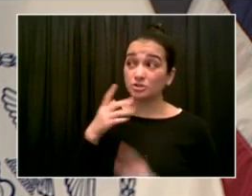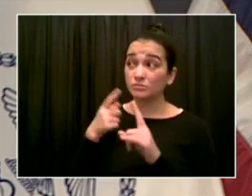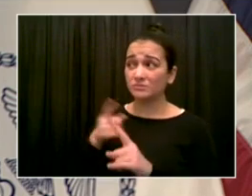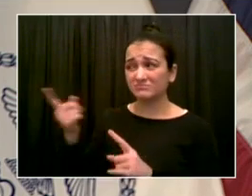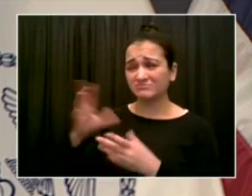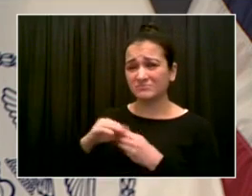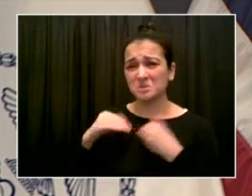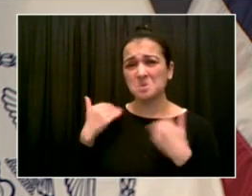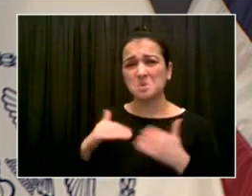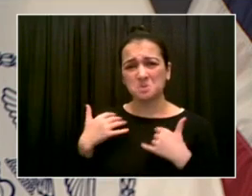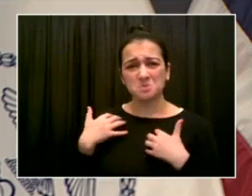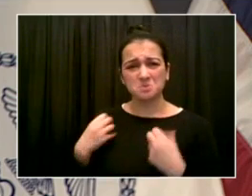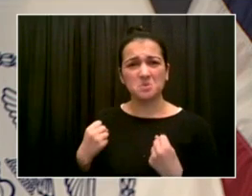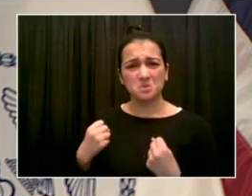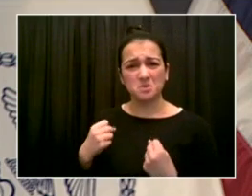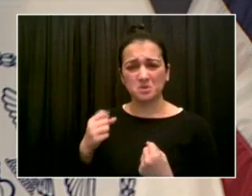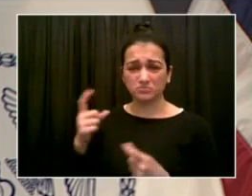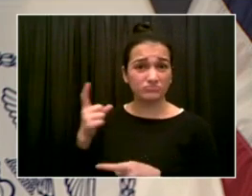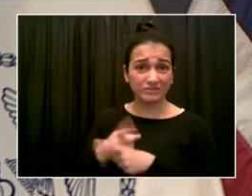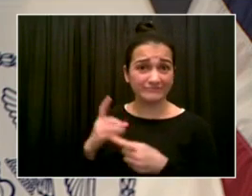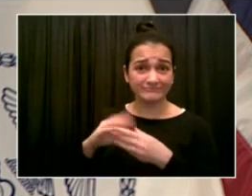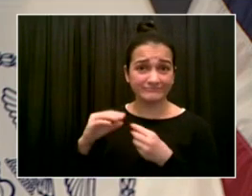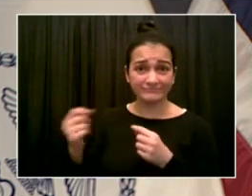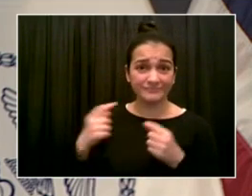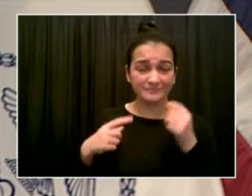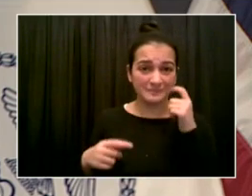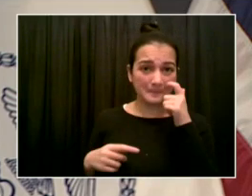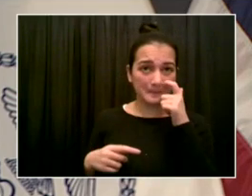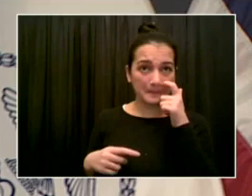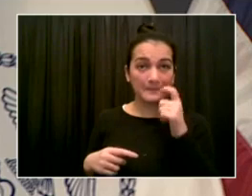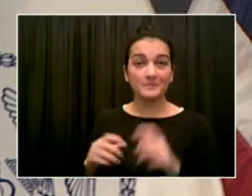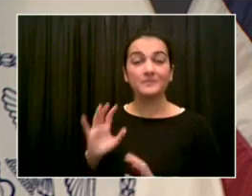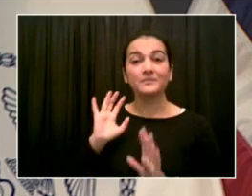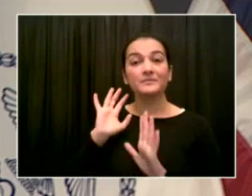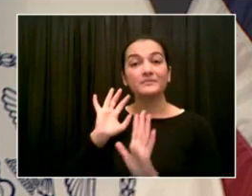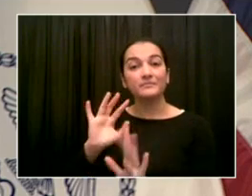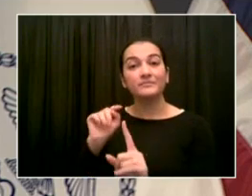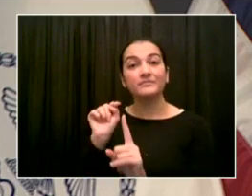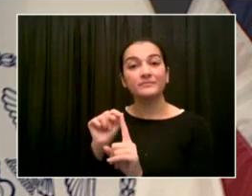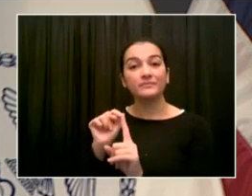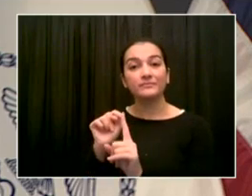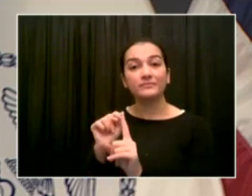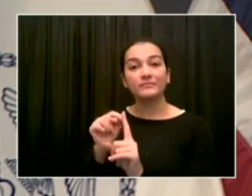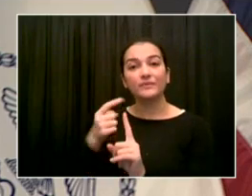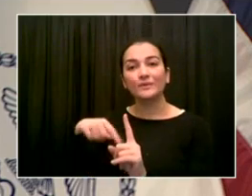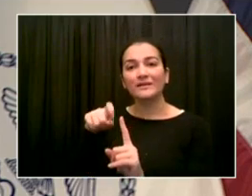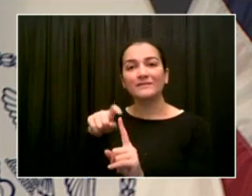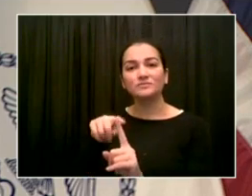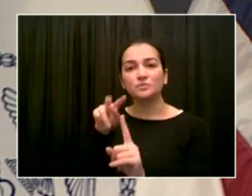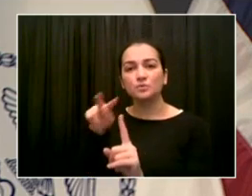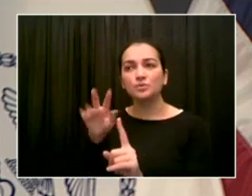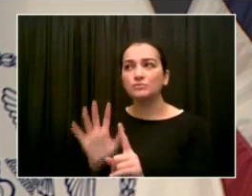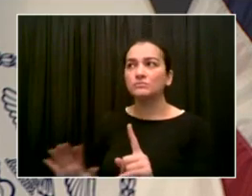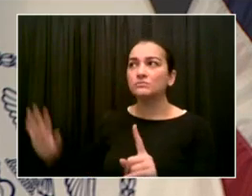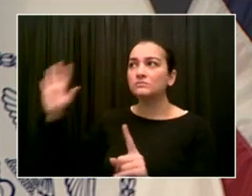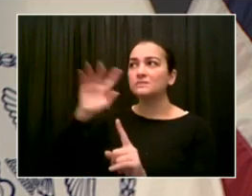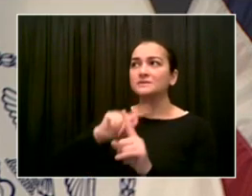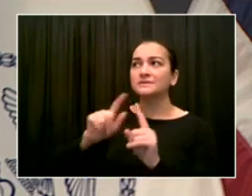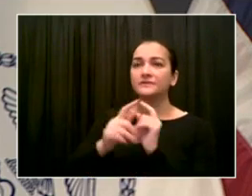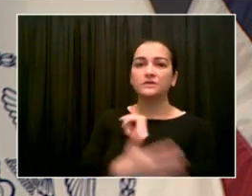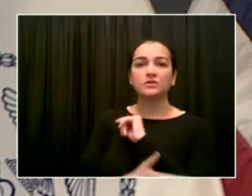Bottom line, we've watched very carefully what's happening in parts of Europe. We've watched very carefully what's happening around the